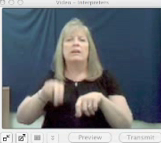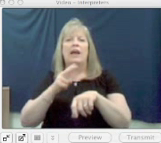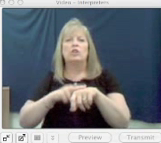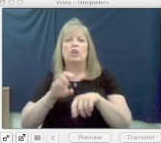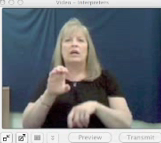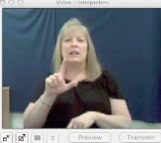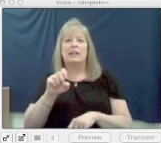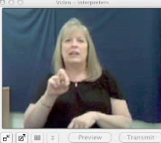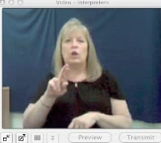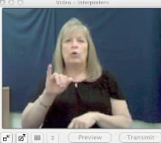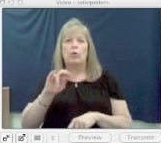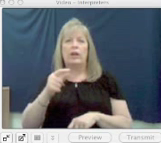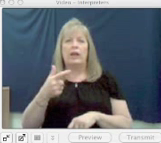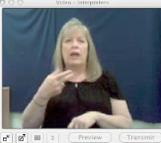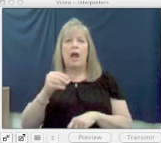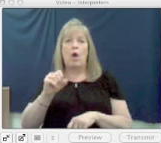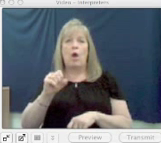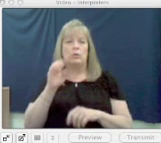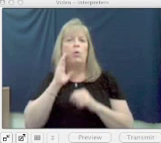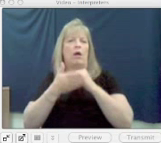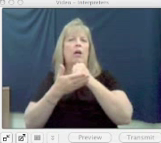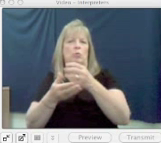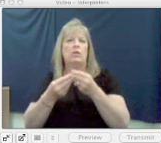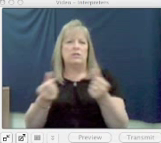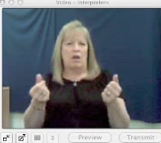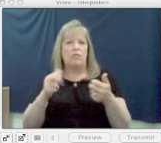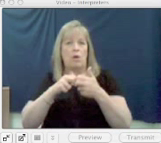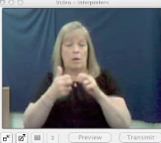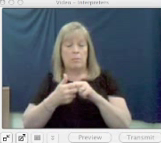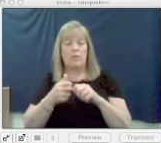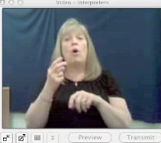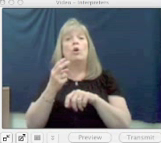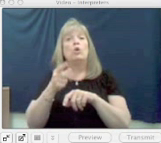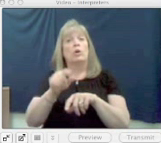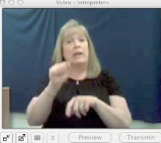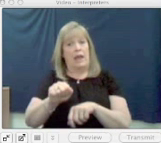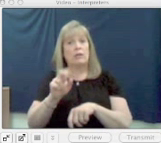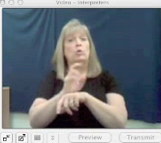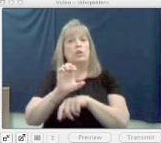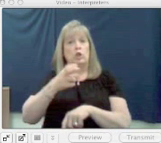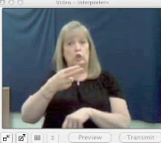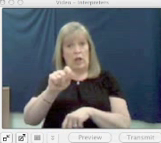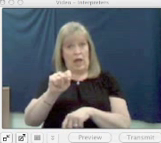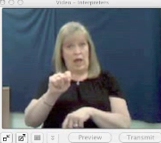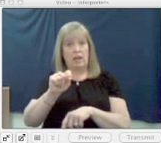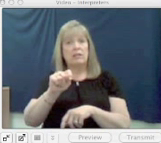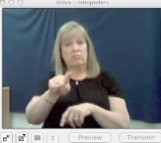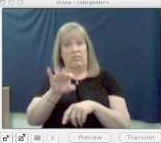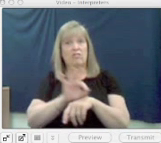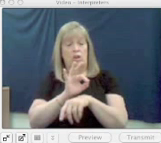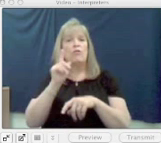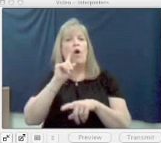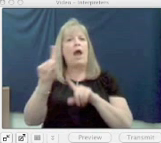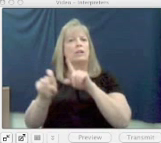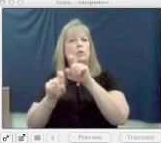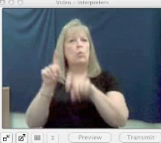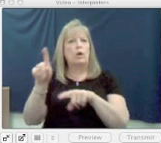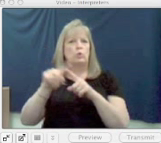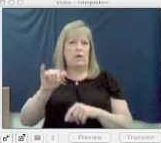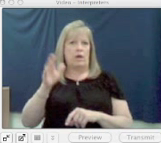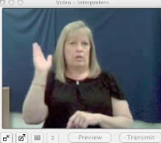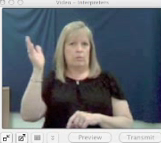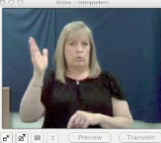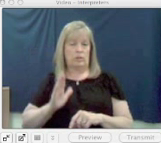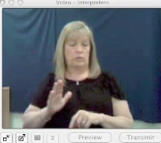all your problems. Also, you can use the chat function to ask questions of the presenter. Now, we will be collecting